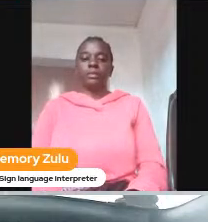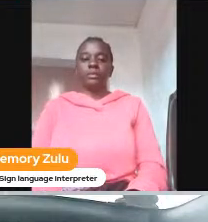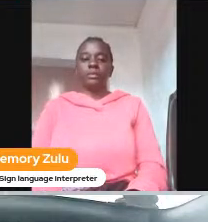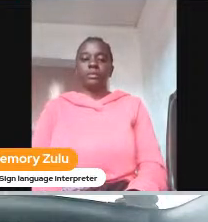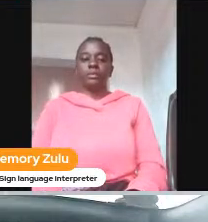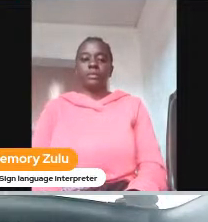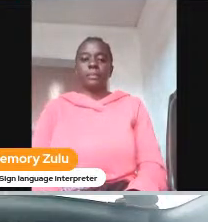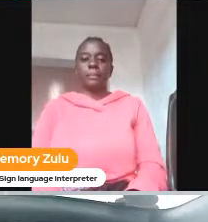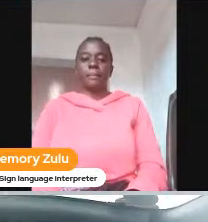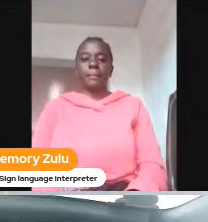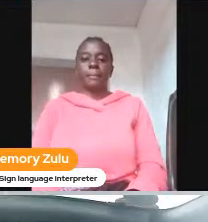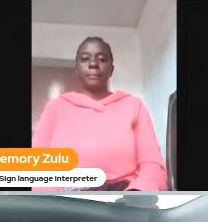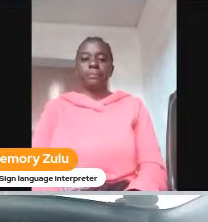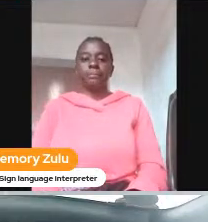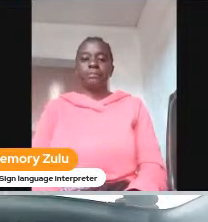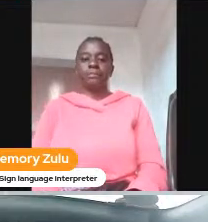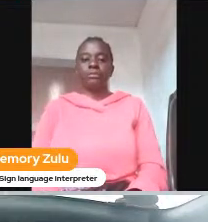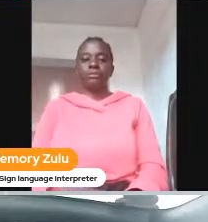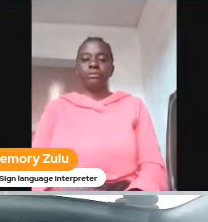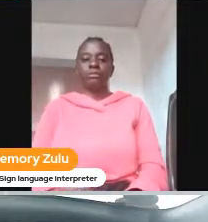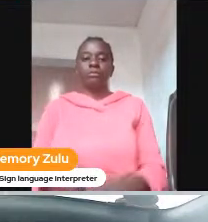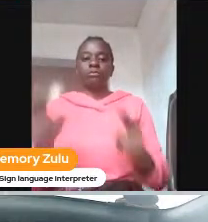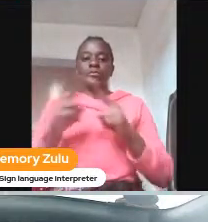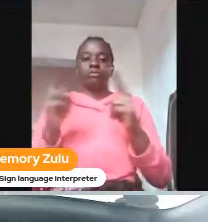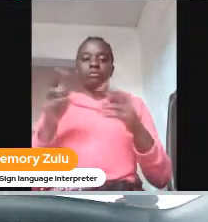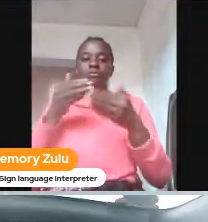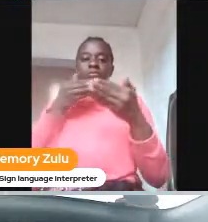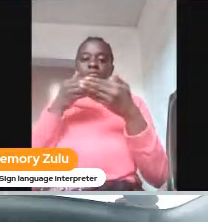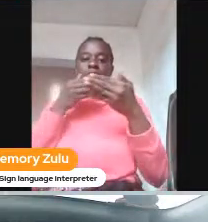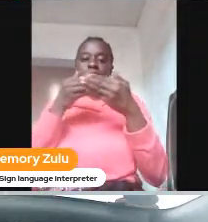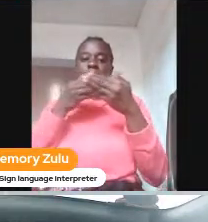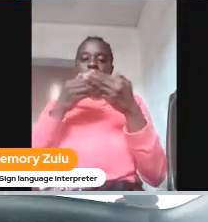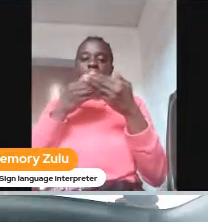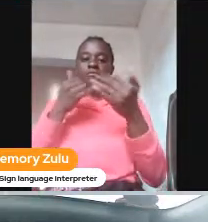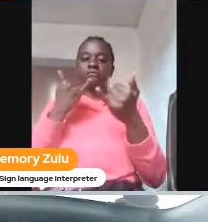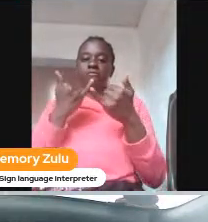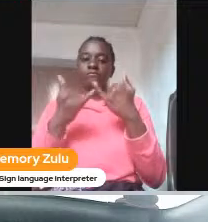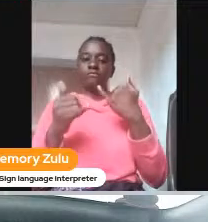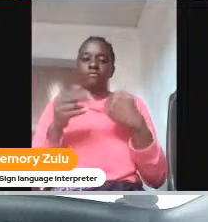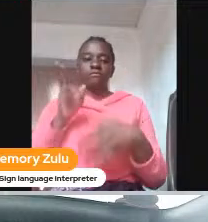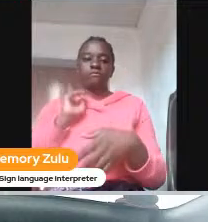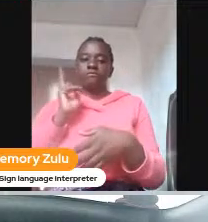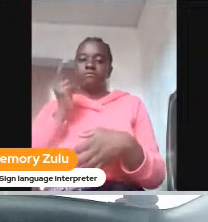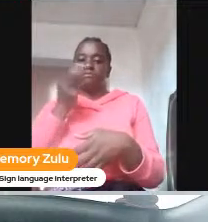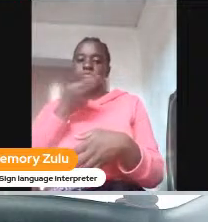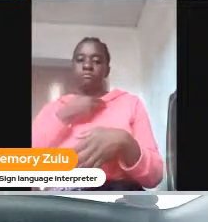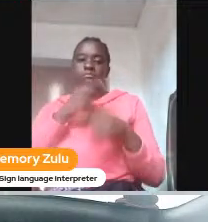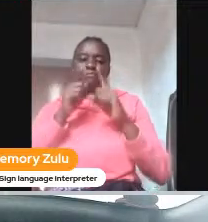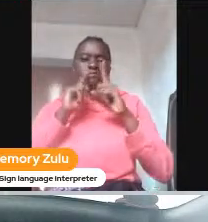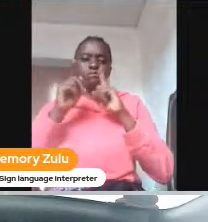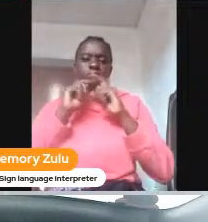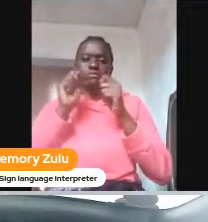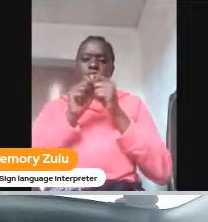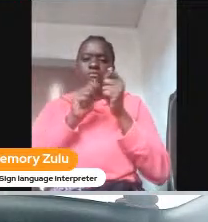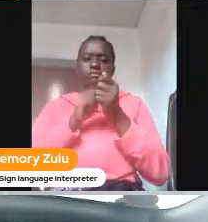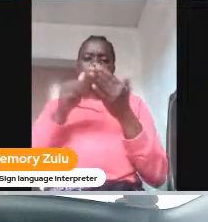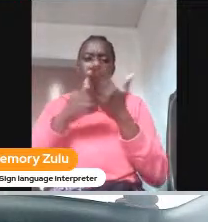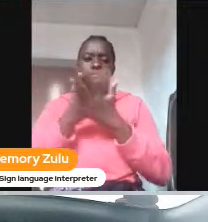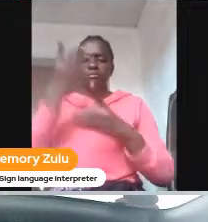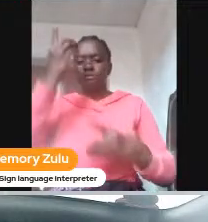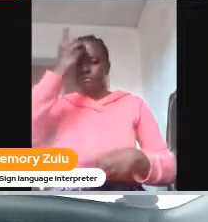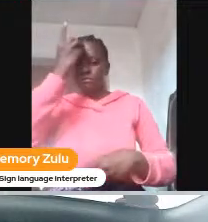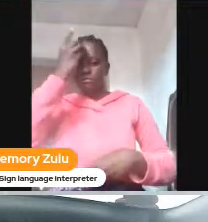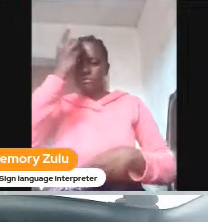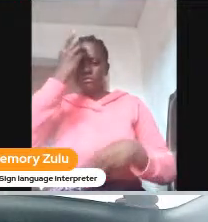up the show, would also equally like to understand, we've talked about everything, how these diseases come about, how they are transmitted and everything